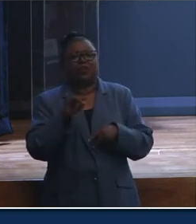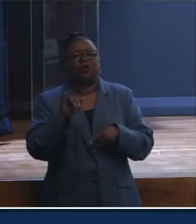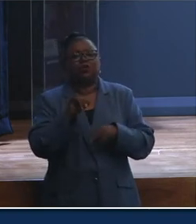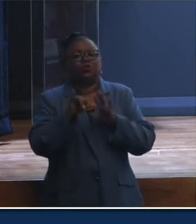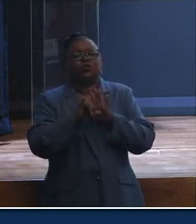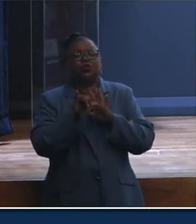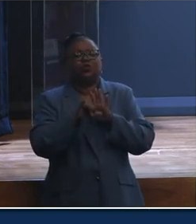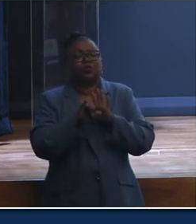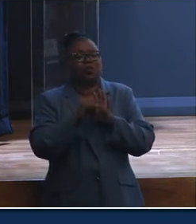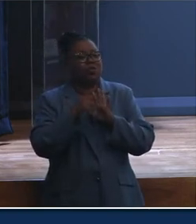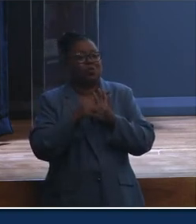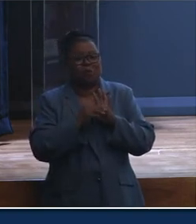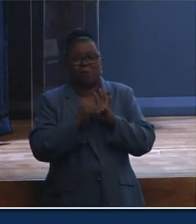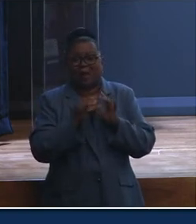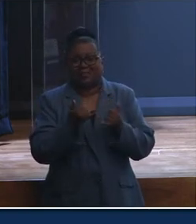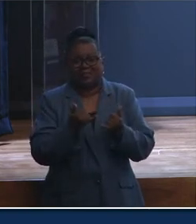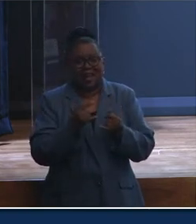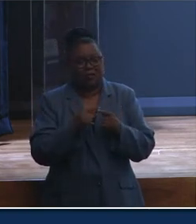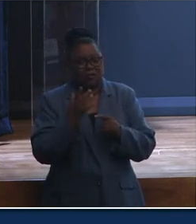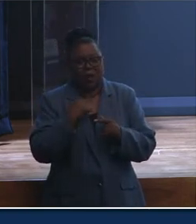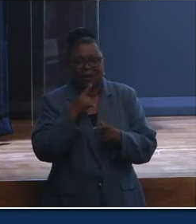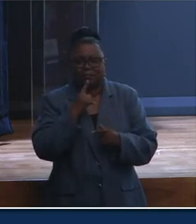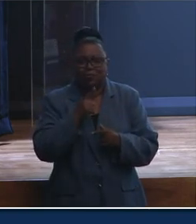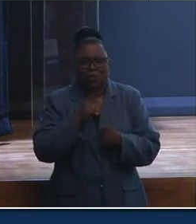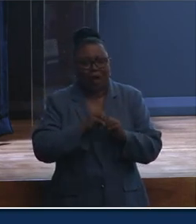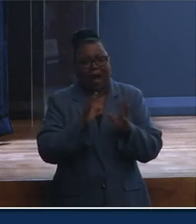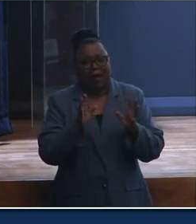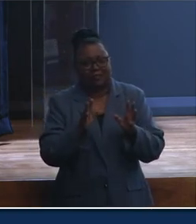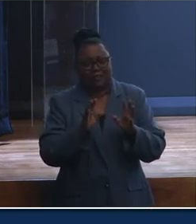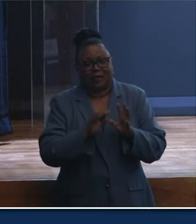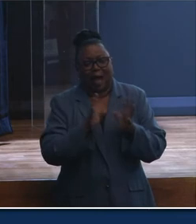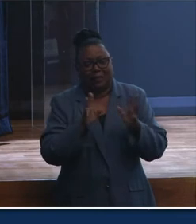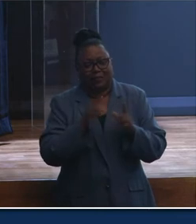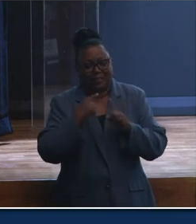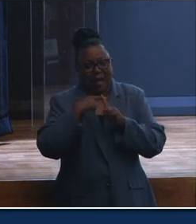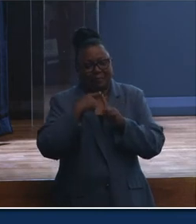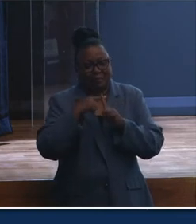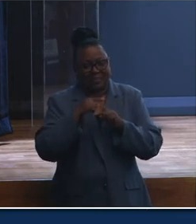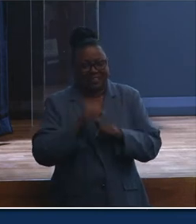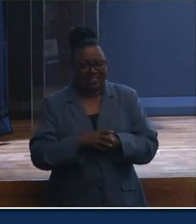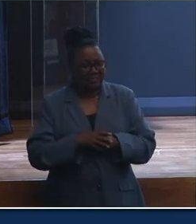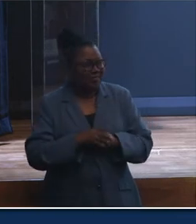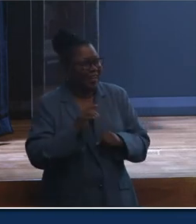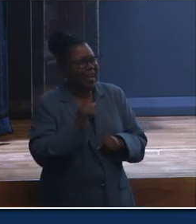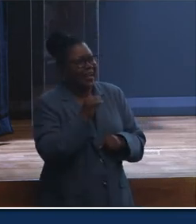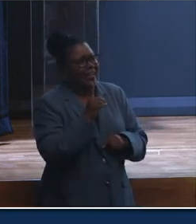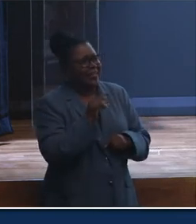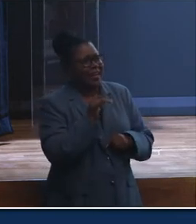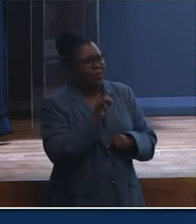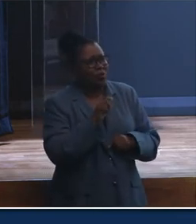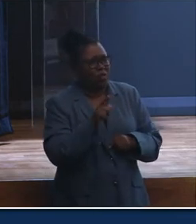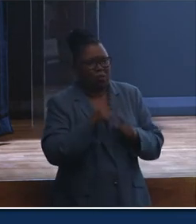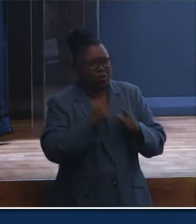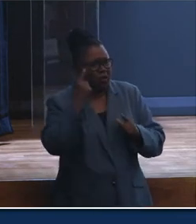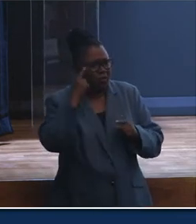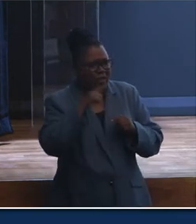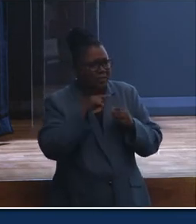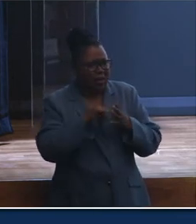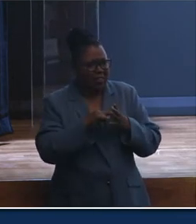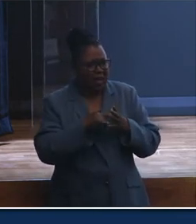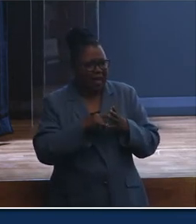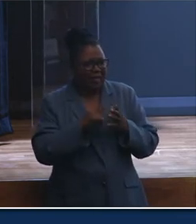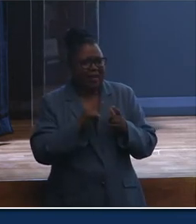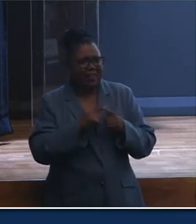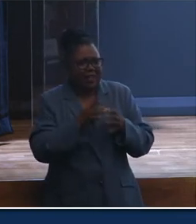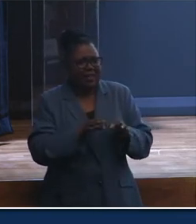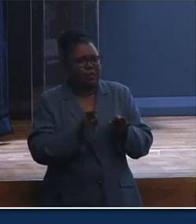So again, the role models that exist now, it's why I'm so obviously mm-hmm. optimistic. So Kendall, what are your thoughts about that, the